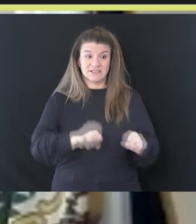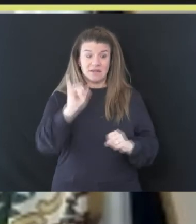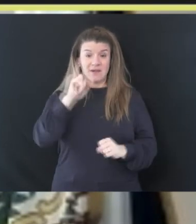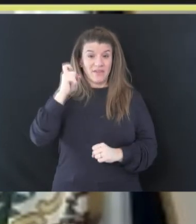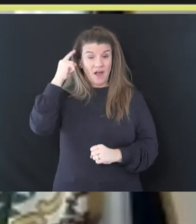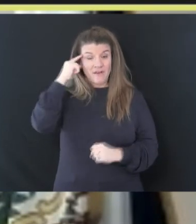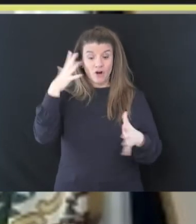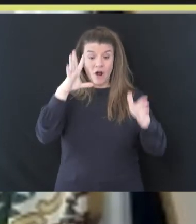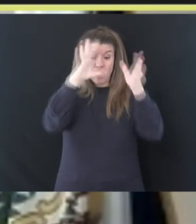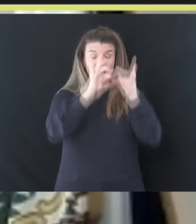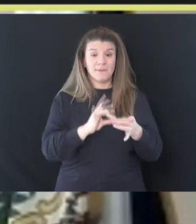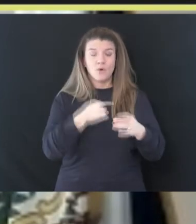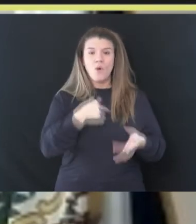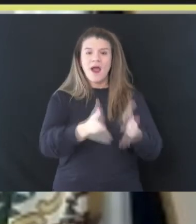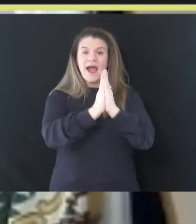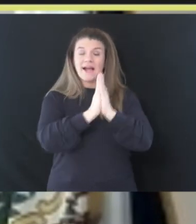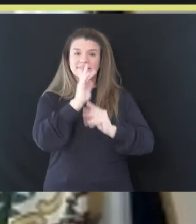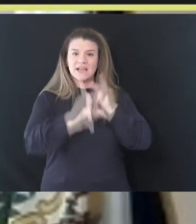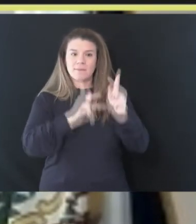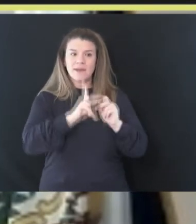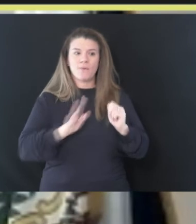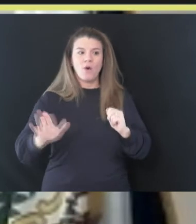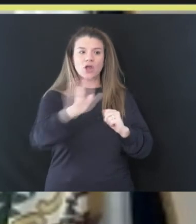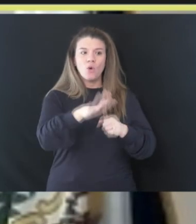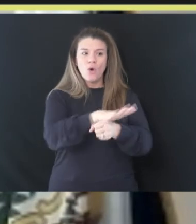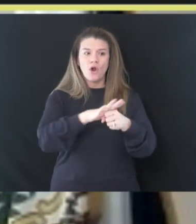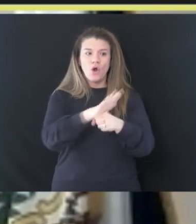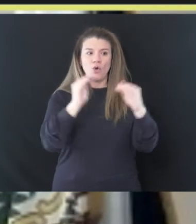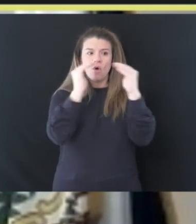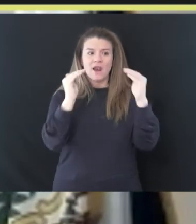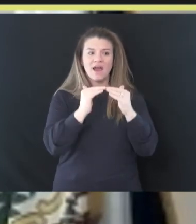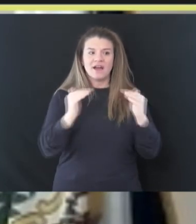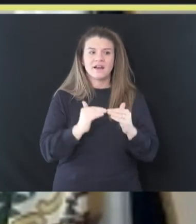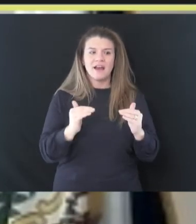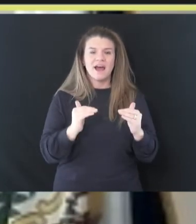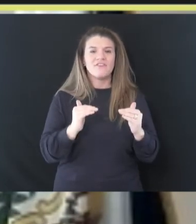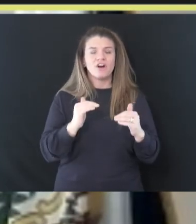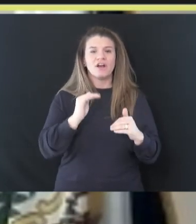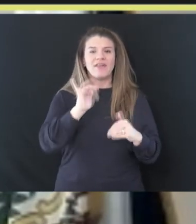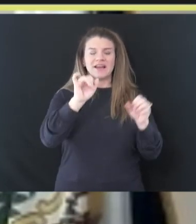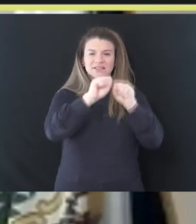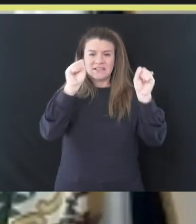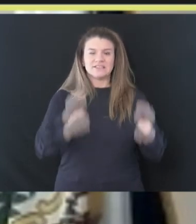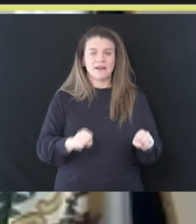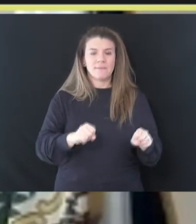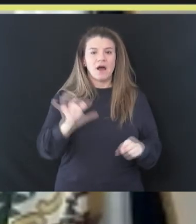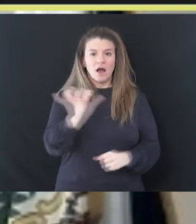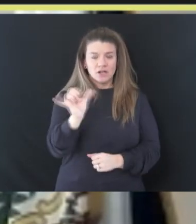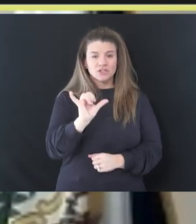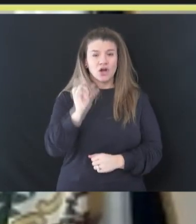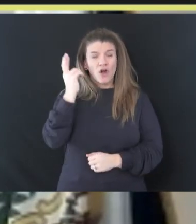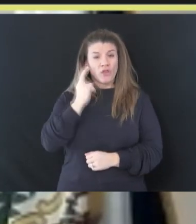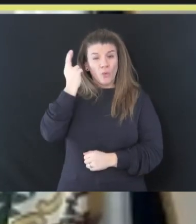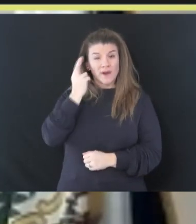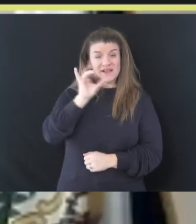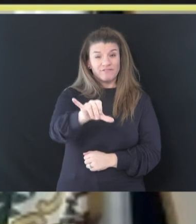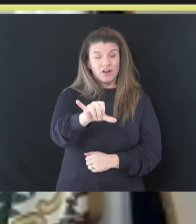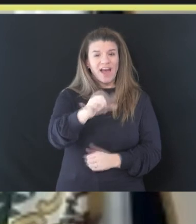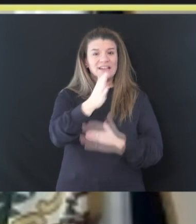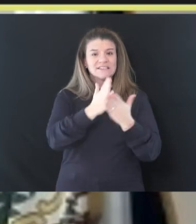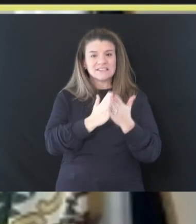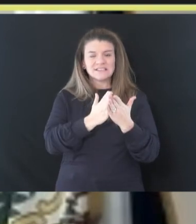we're asking folks at the local level to go ahead and register in that system as well. The reason for that is some of the